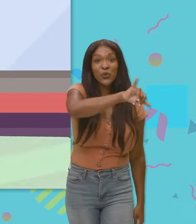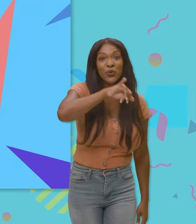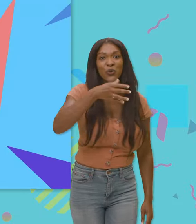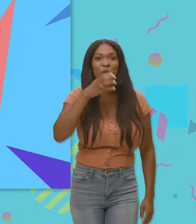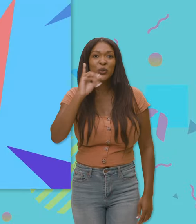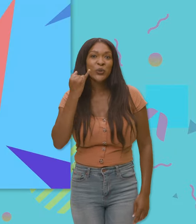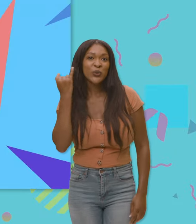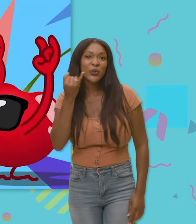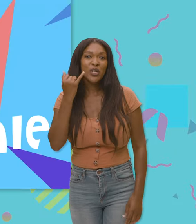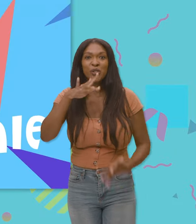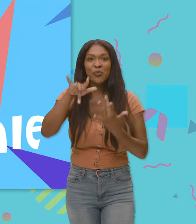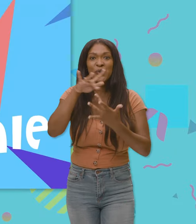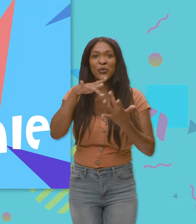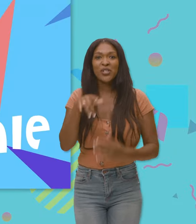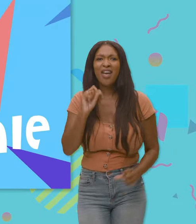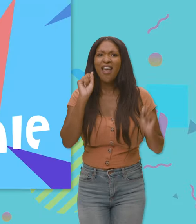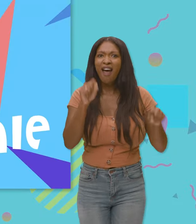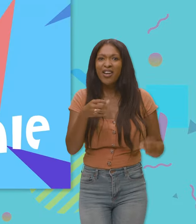to juice to the smoothie you drink.